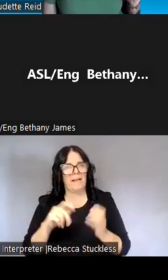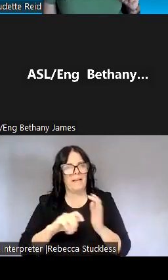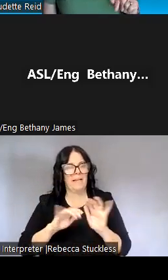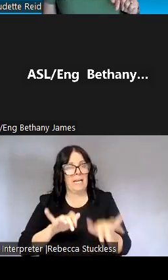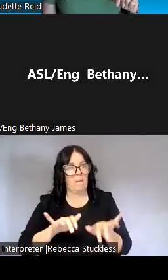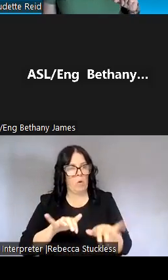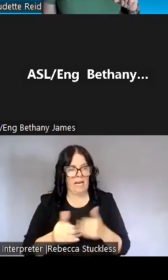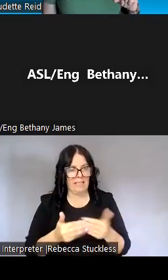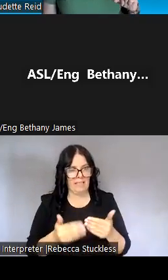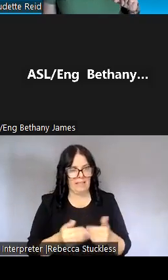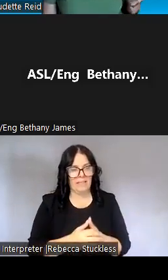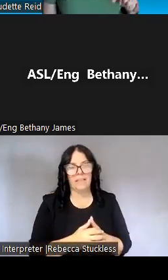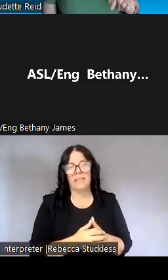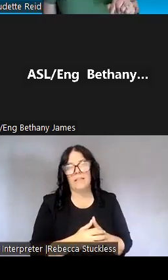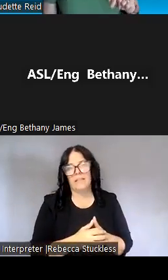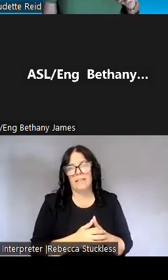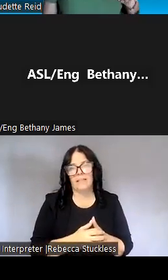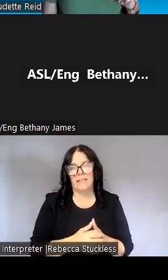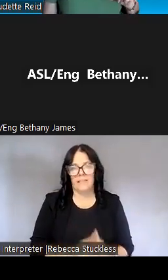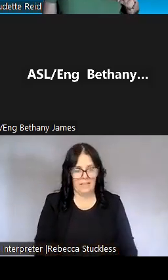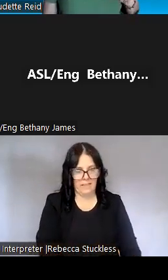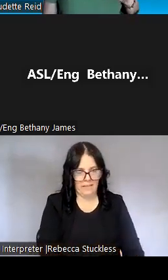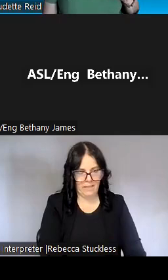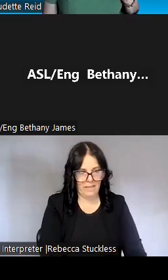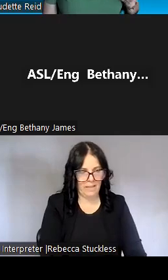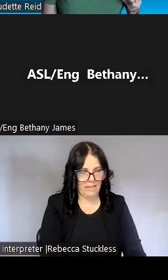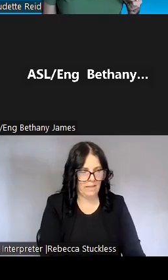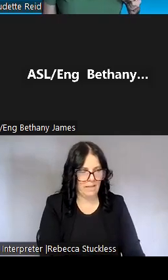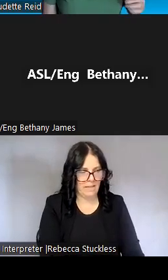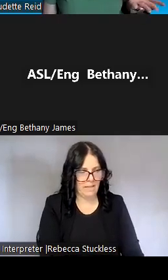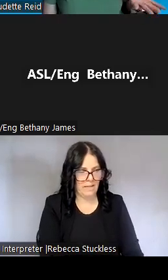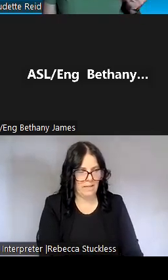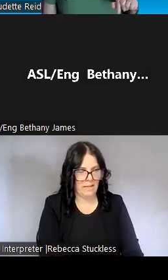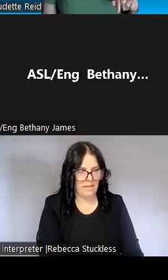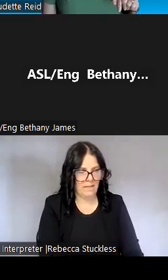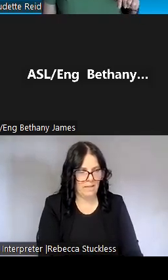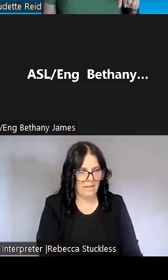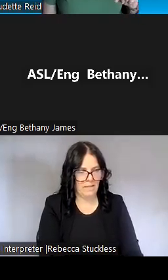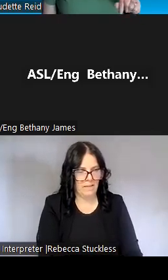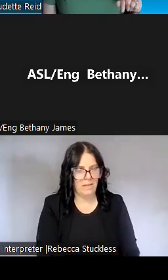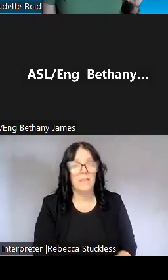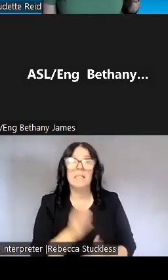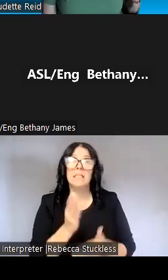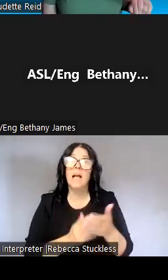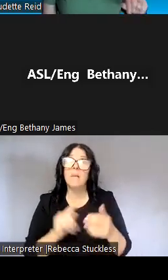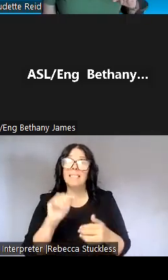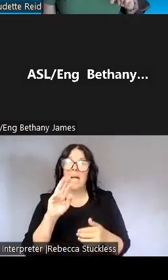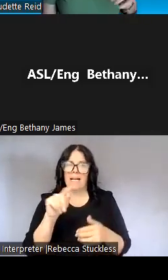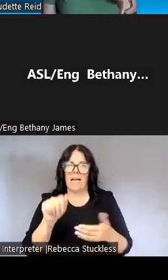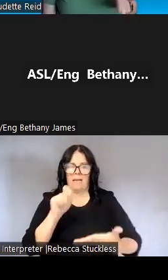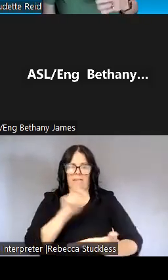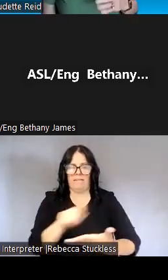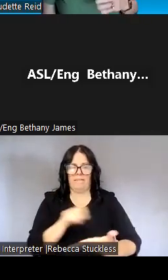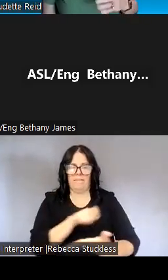tablets will allow you to input through the use of a stylus. It's really not designed